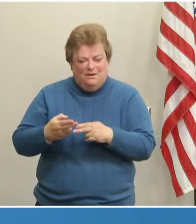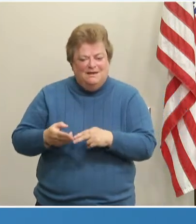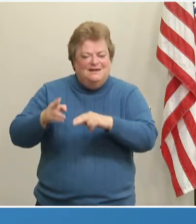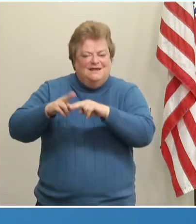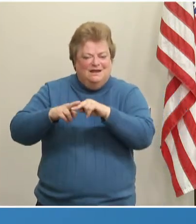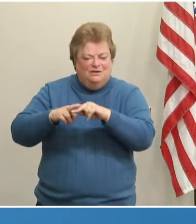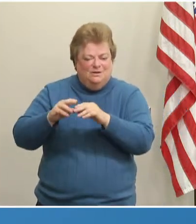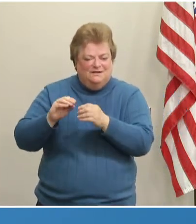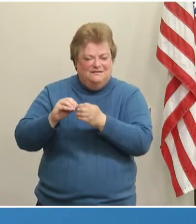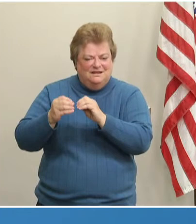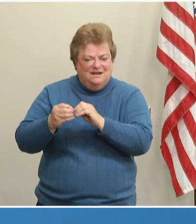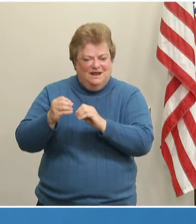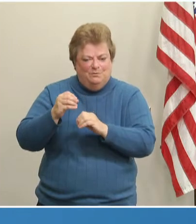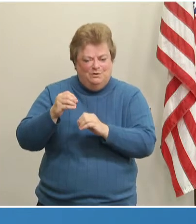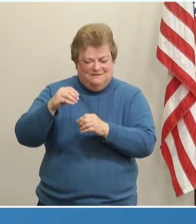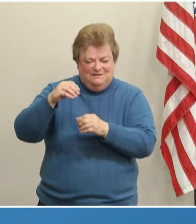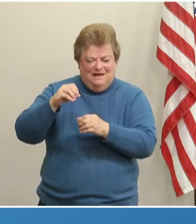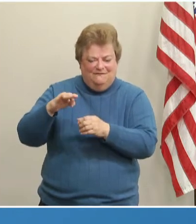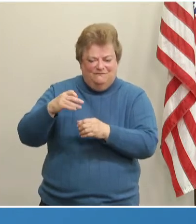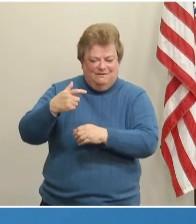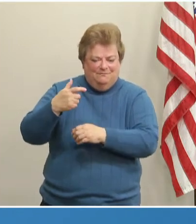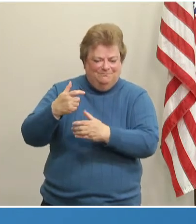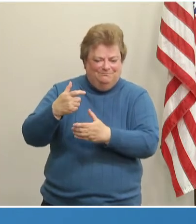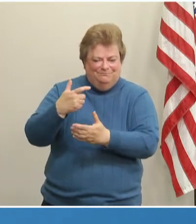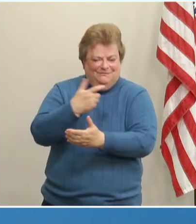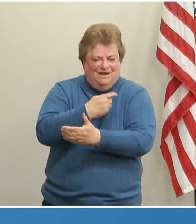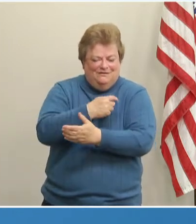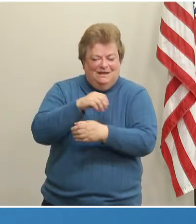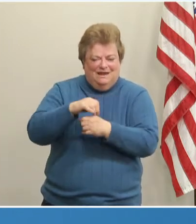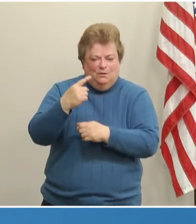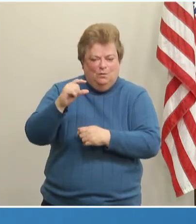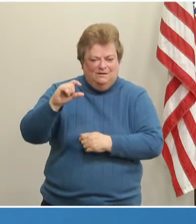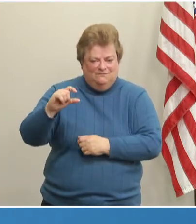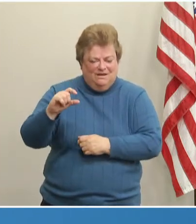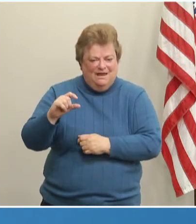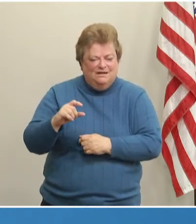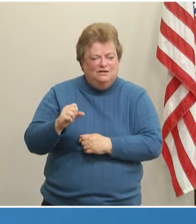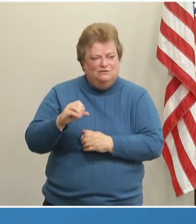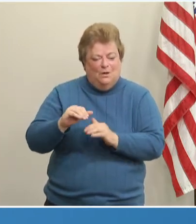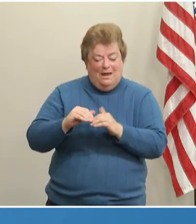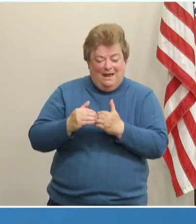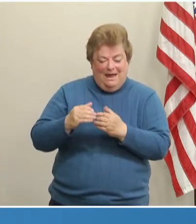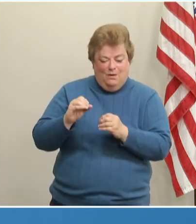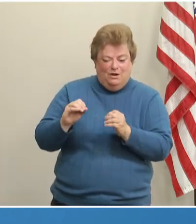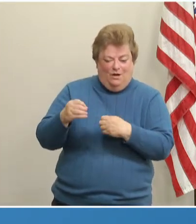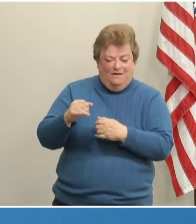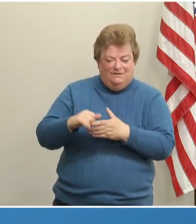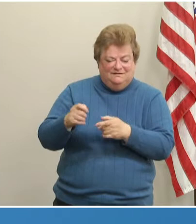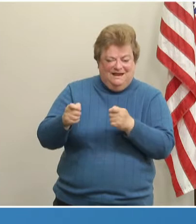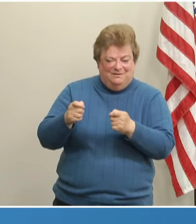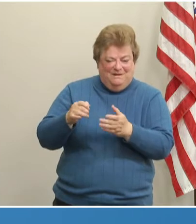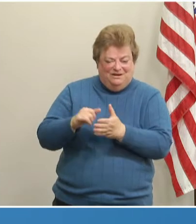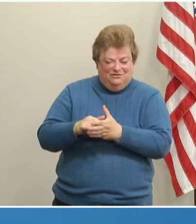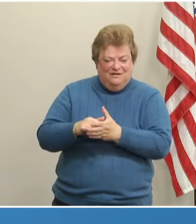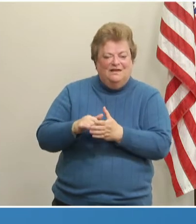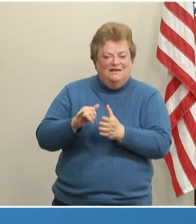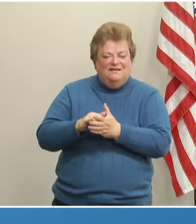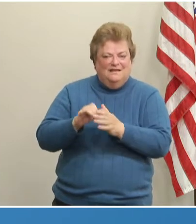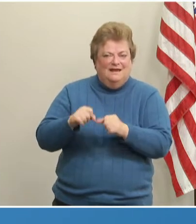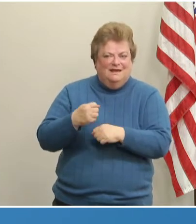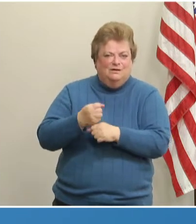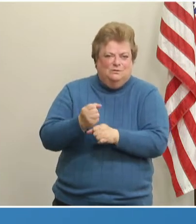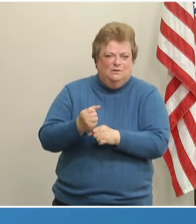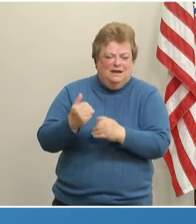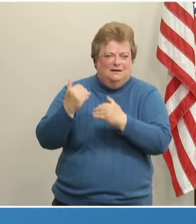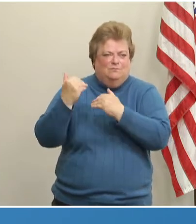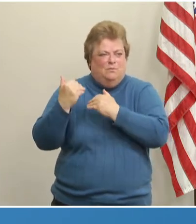it really challenging for a physician's office to be able to manage that. And that can create a real burden in just, you